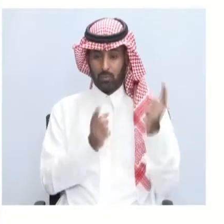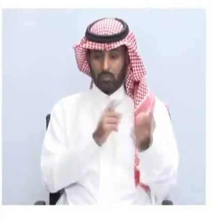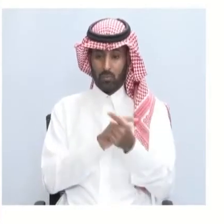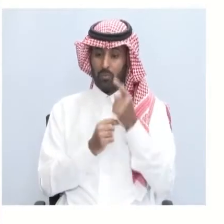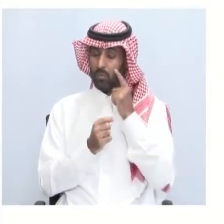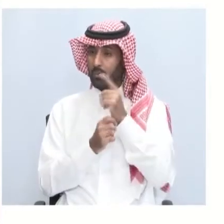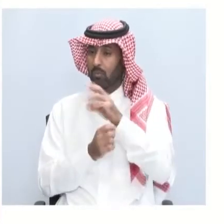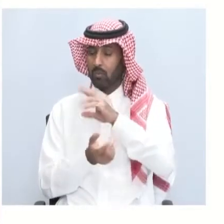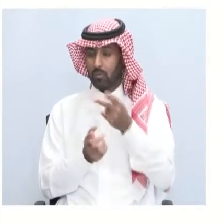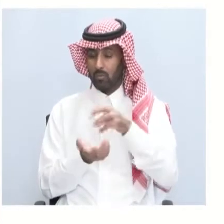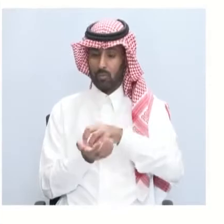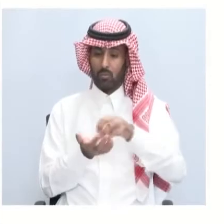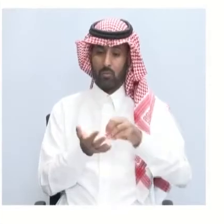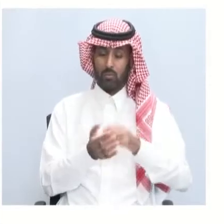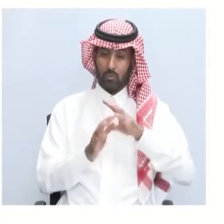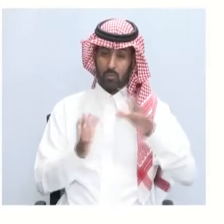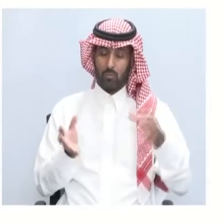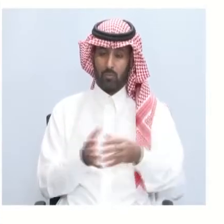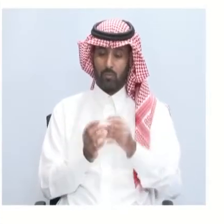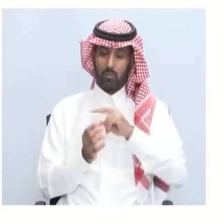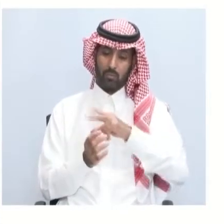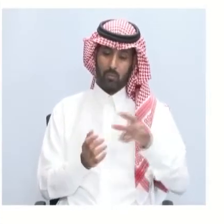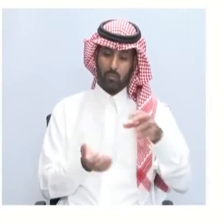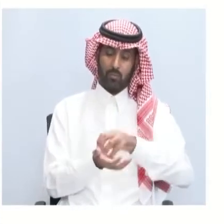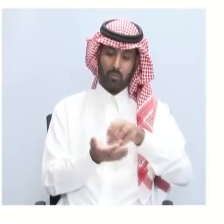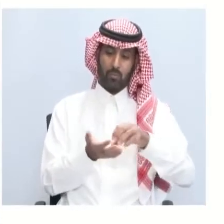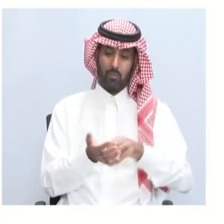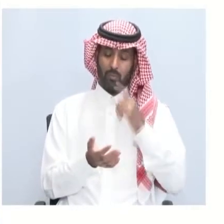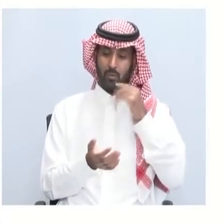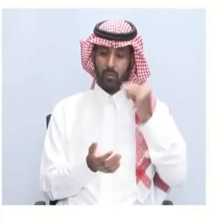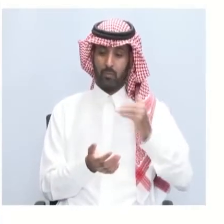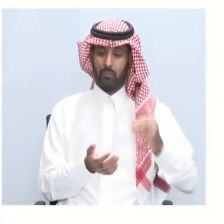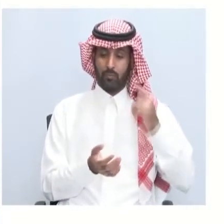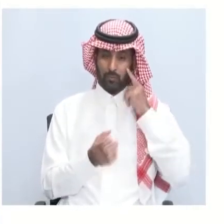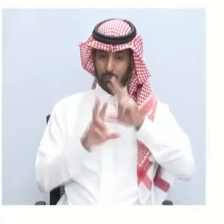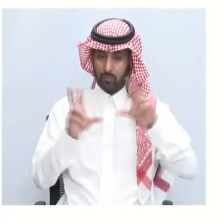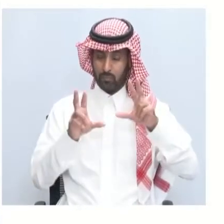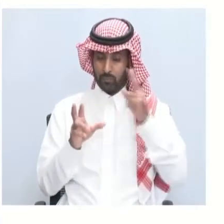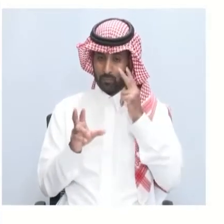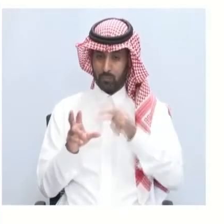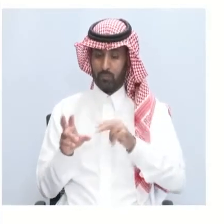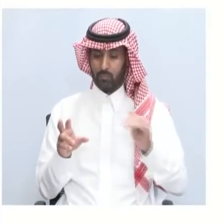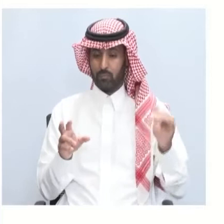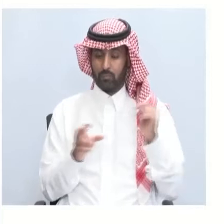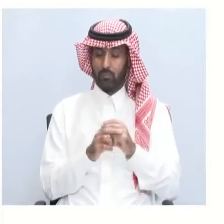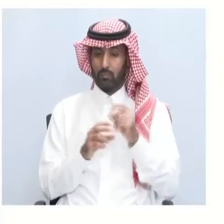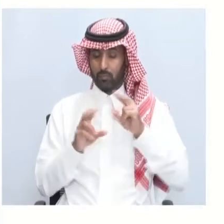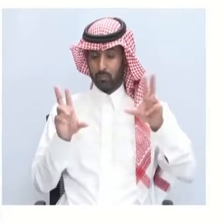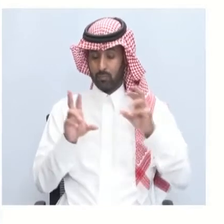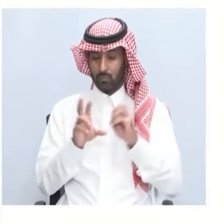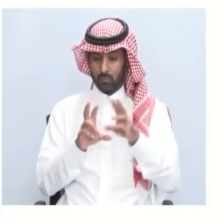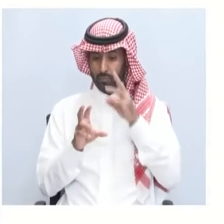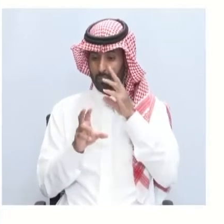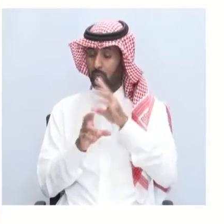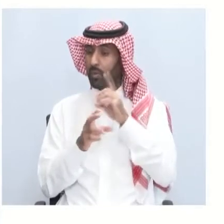provides authentic and inspiring content for different age groups of viewers. The channel is dedicated to